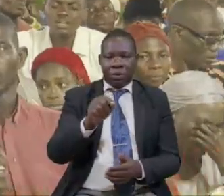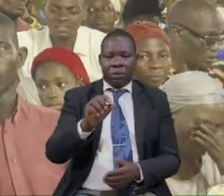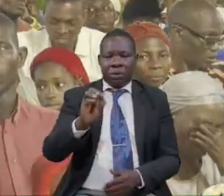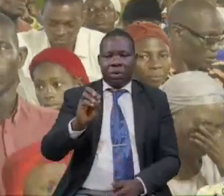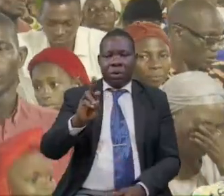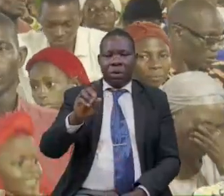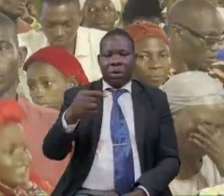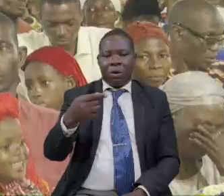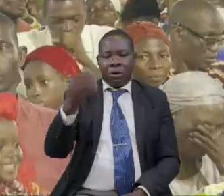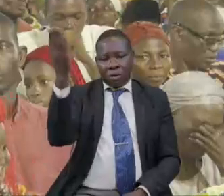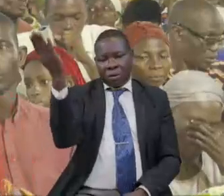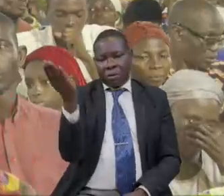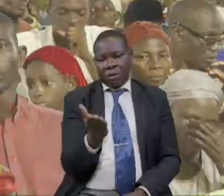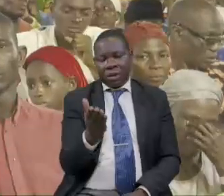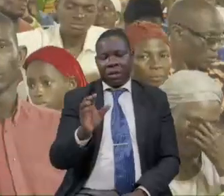gckhq.org/connect.